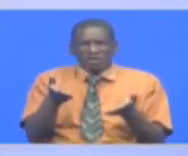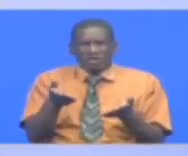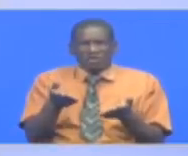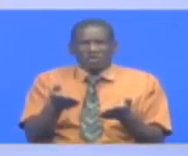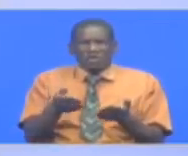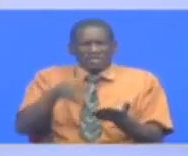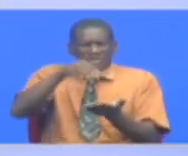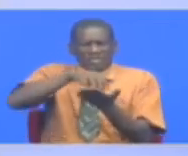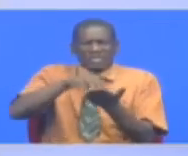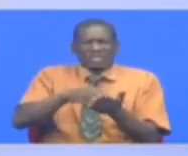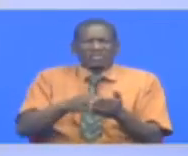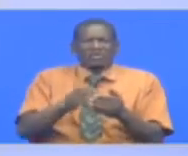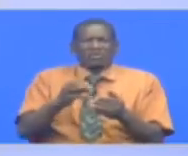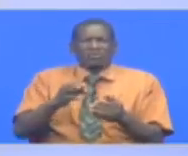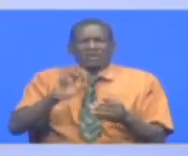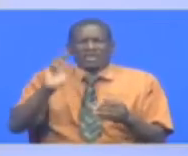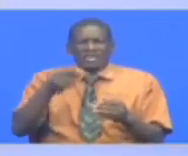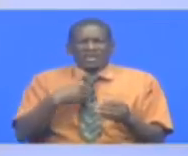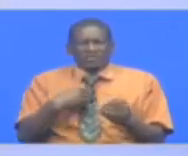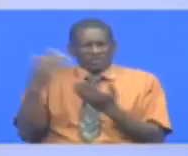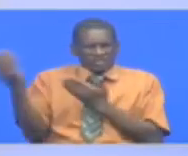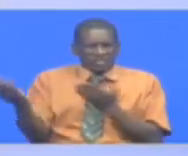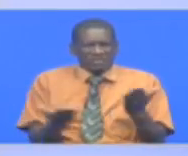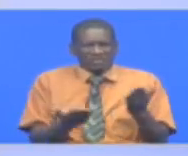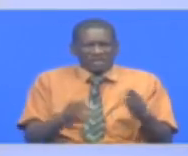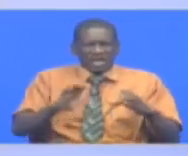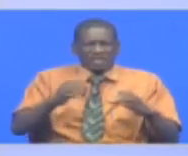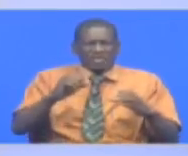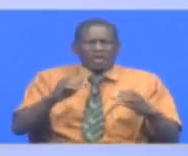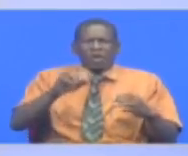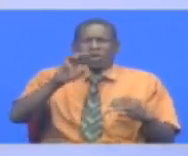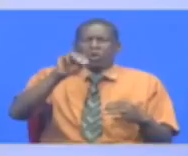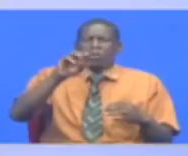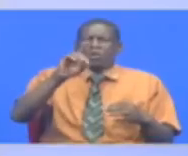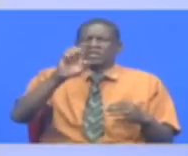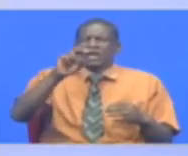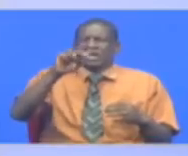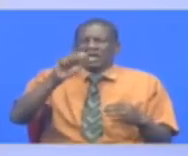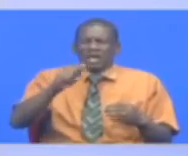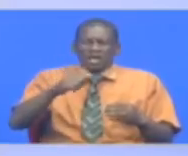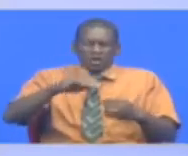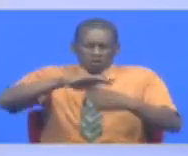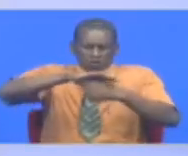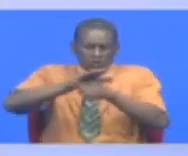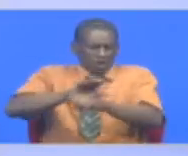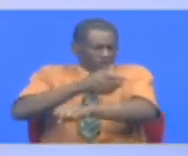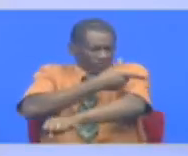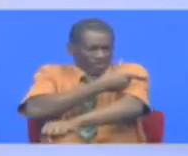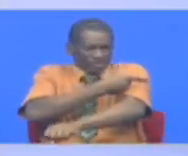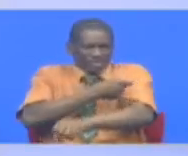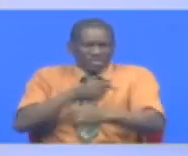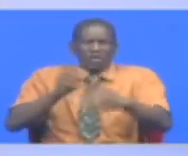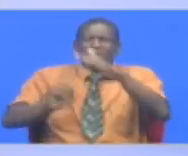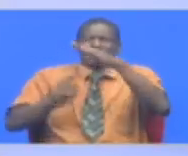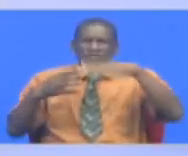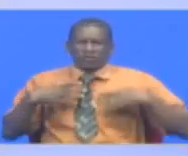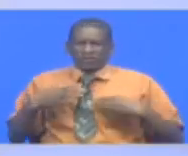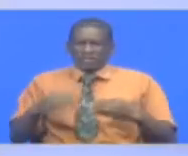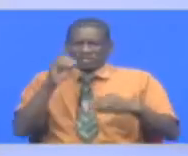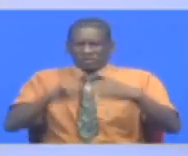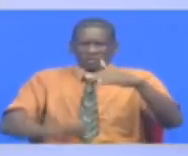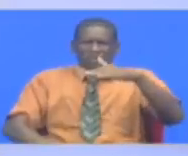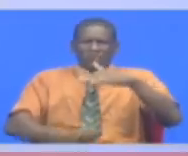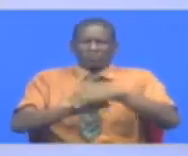status update on that. Kenya has received its first batch of the Moderna COVID-19 vaccine in what the Ministry of Health calls a boost to the